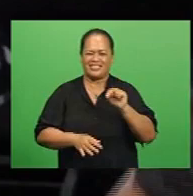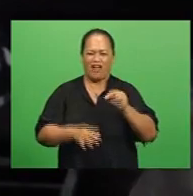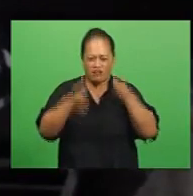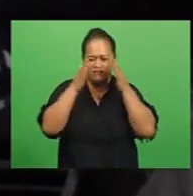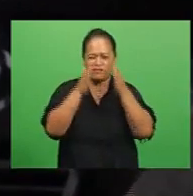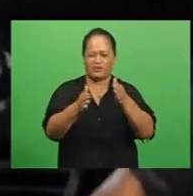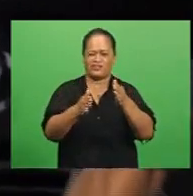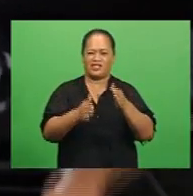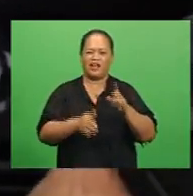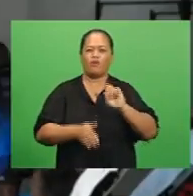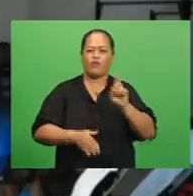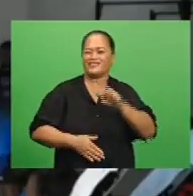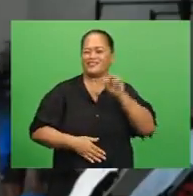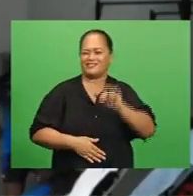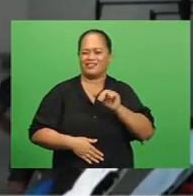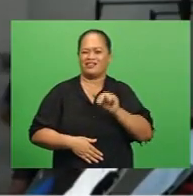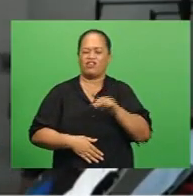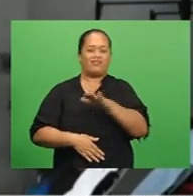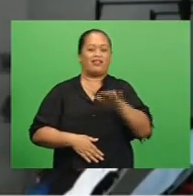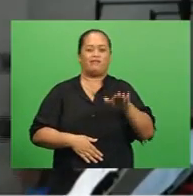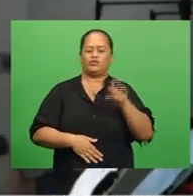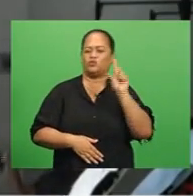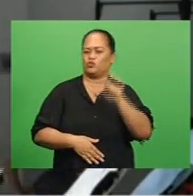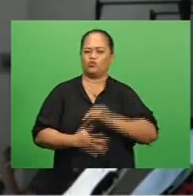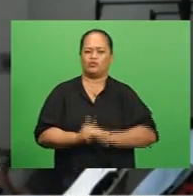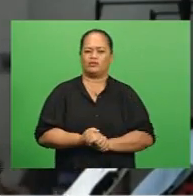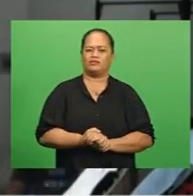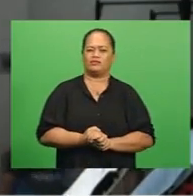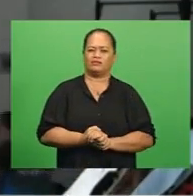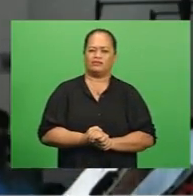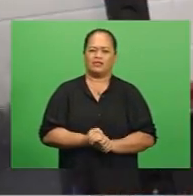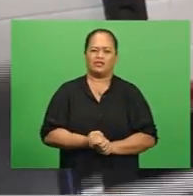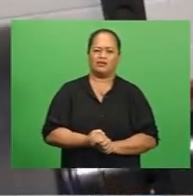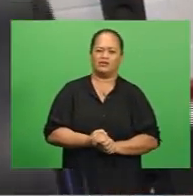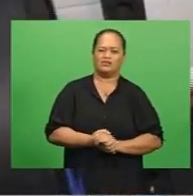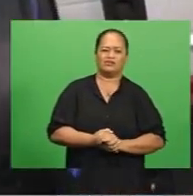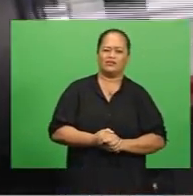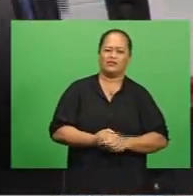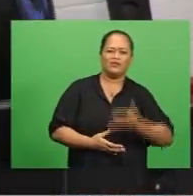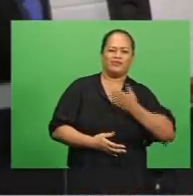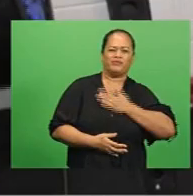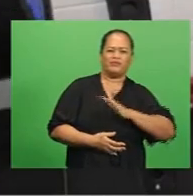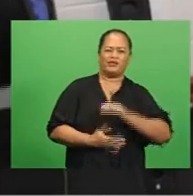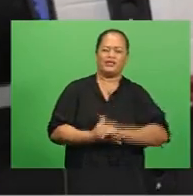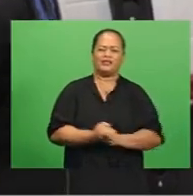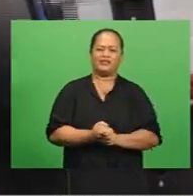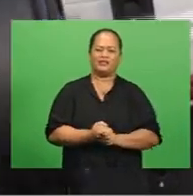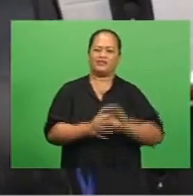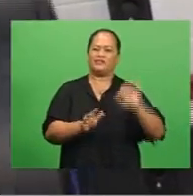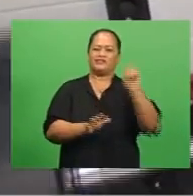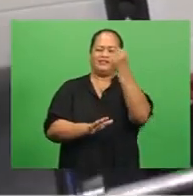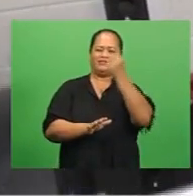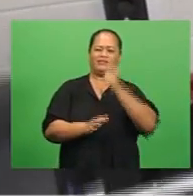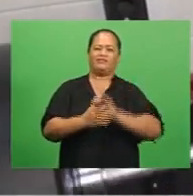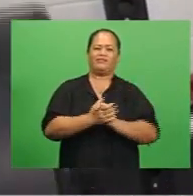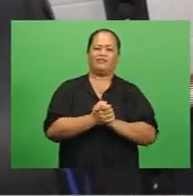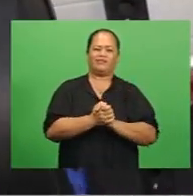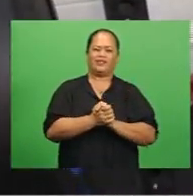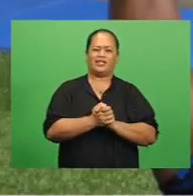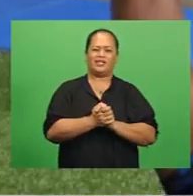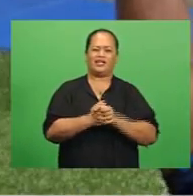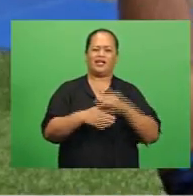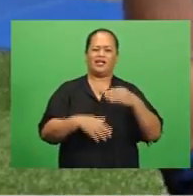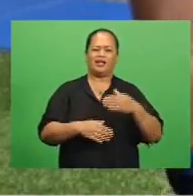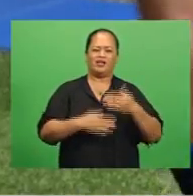what's expected of them won't be new to them because we've laid the foundations during the season. The next 8 weeks for the Silktails